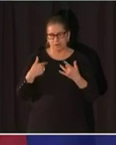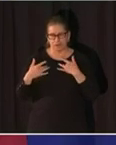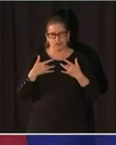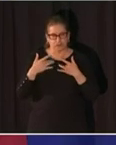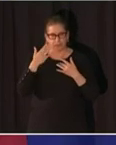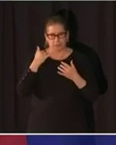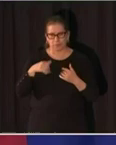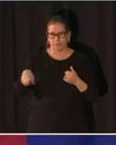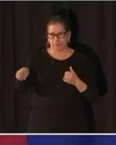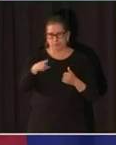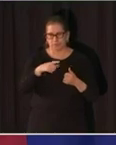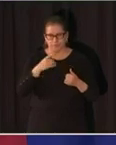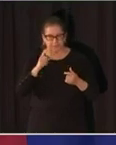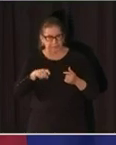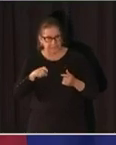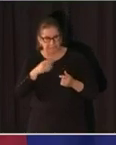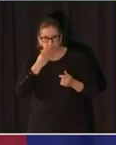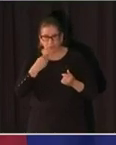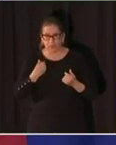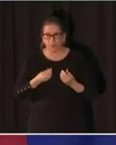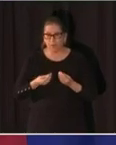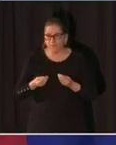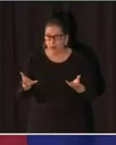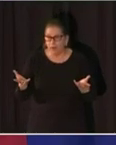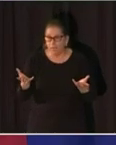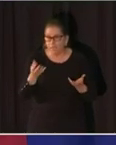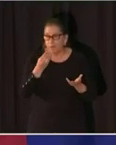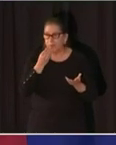homebound, and how we provide